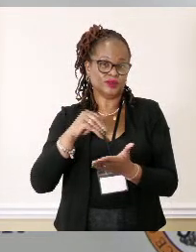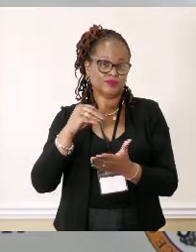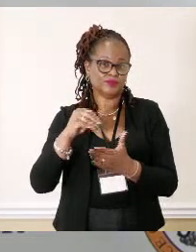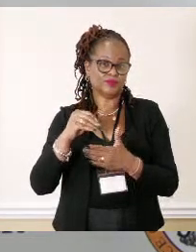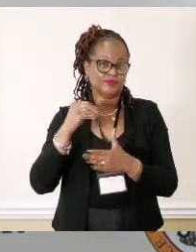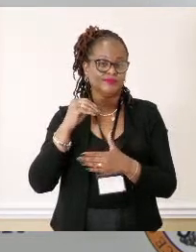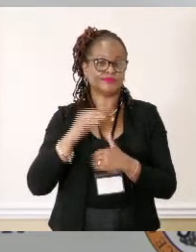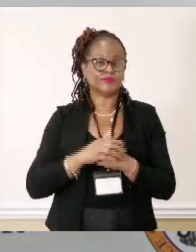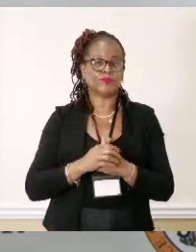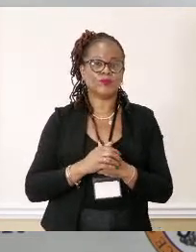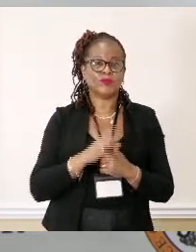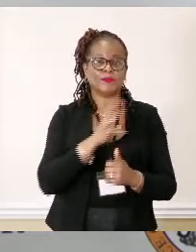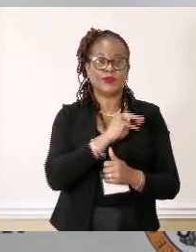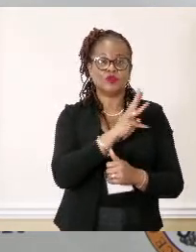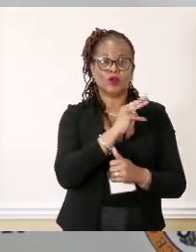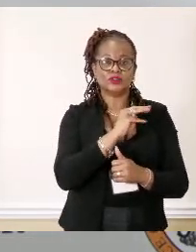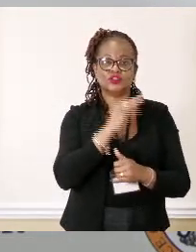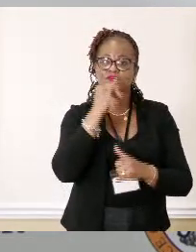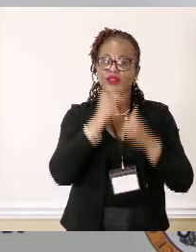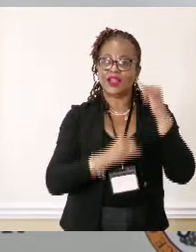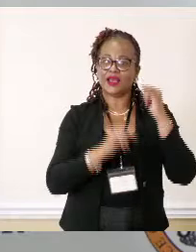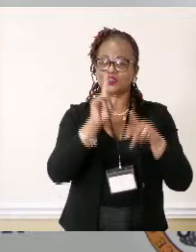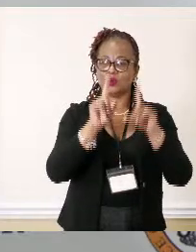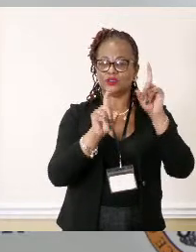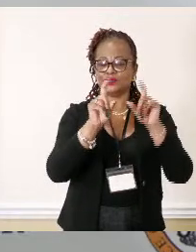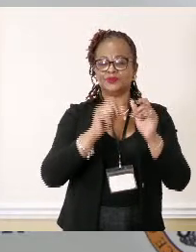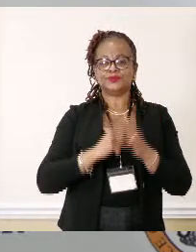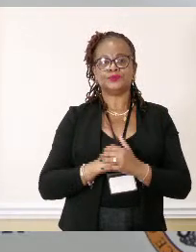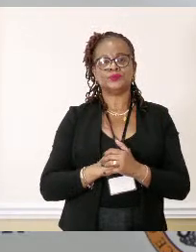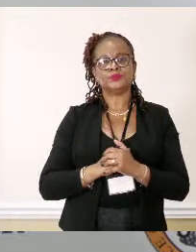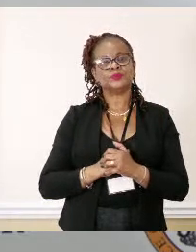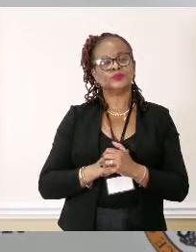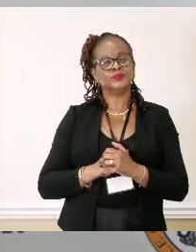Oh, Matthew Moxie, you have the last question, sir.